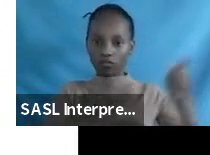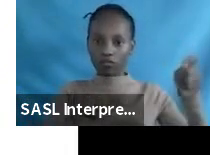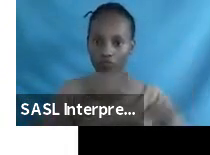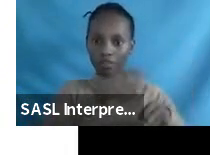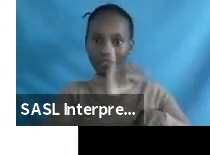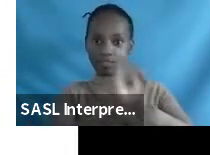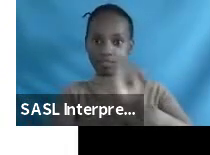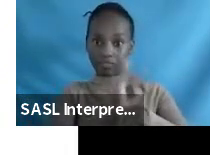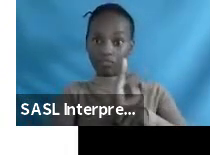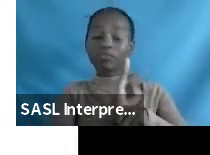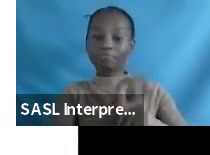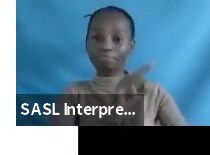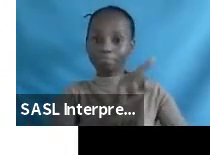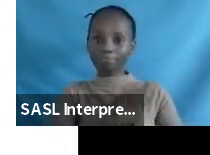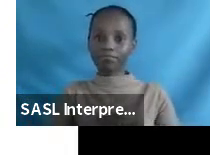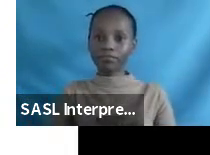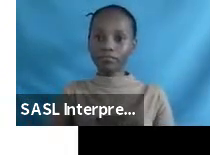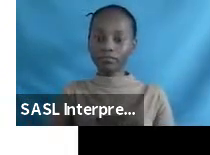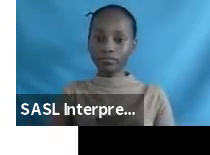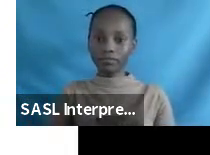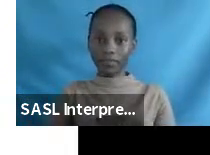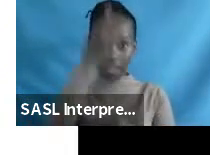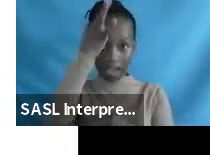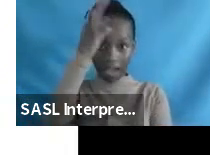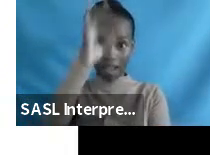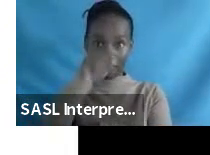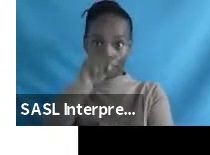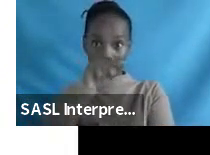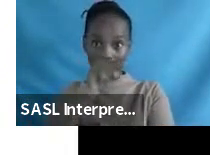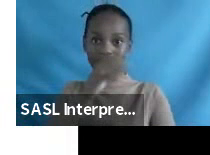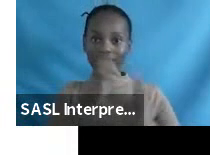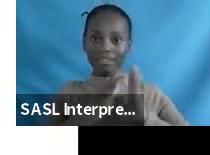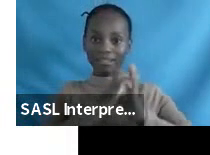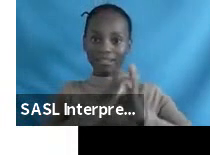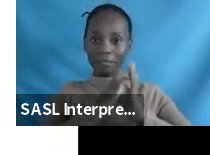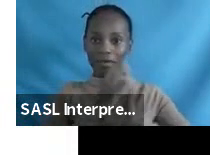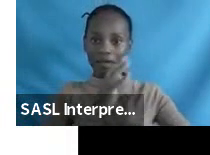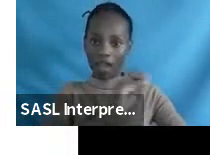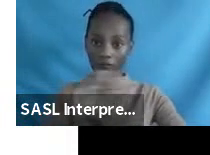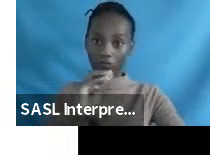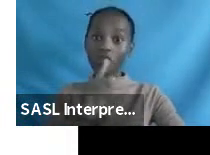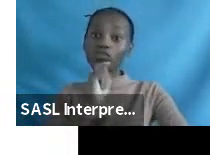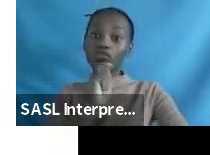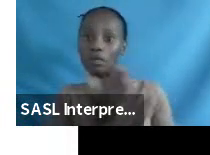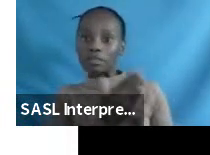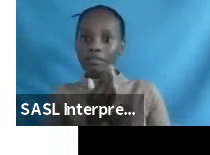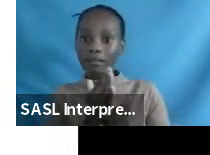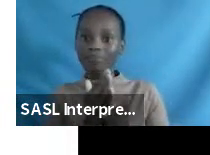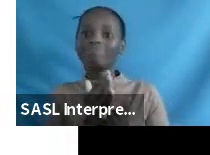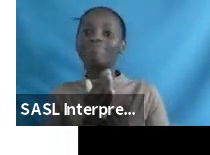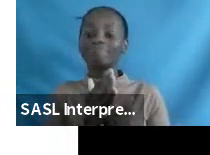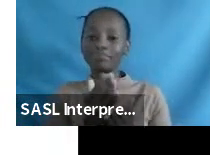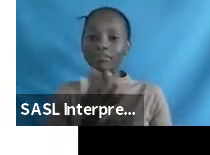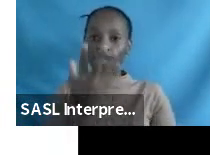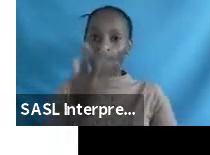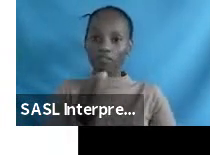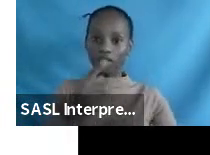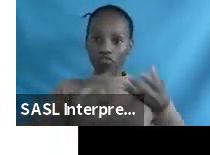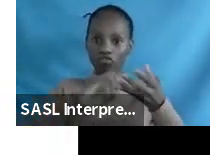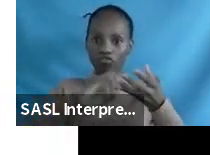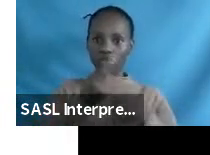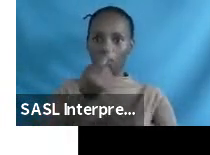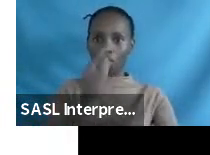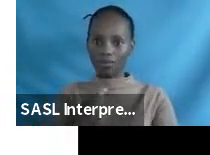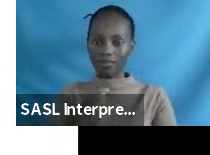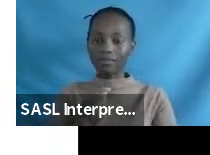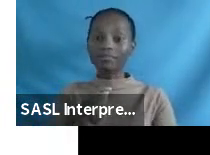government is an example of that. But there are those who will come into that particular space to try and circumvent that because